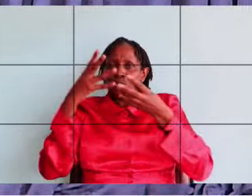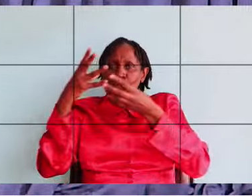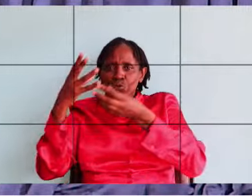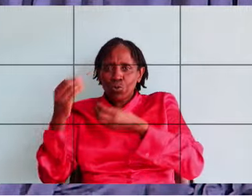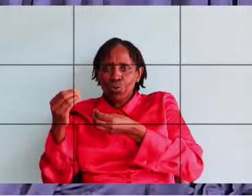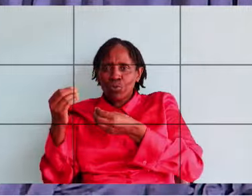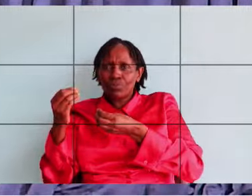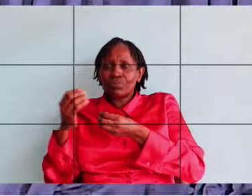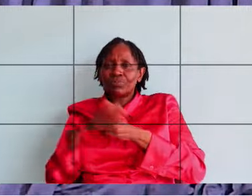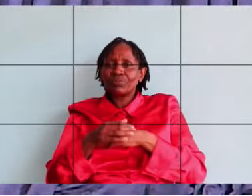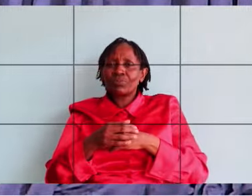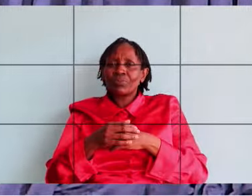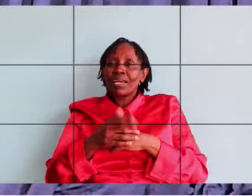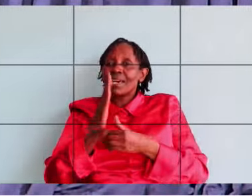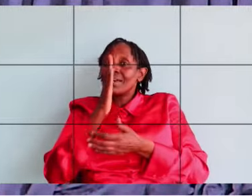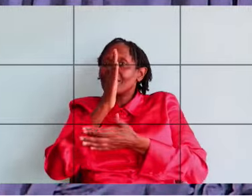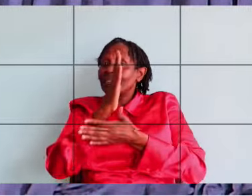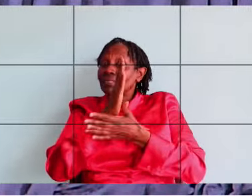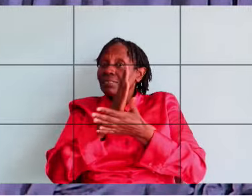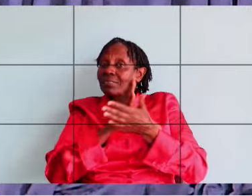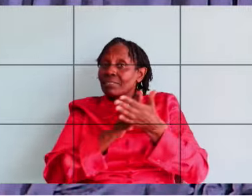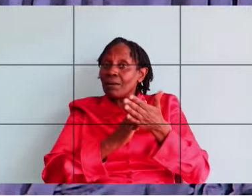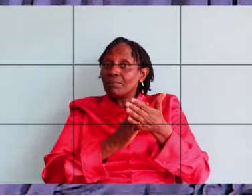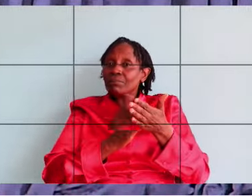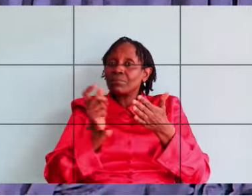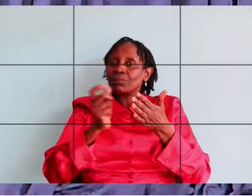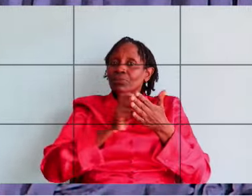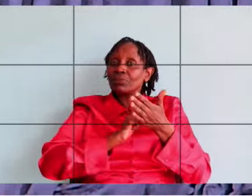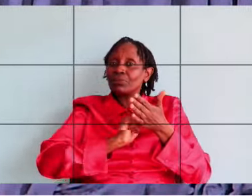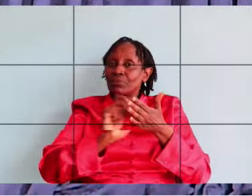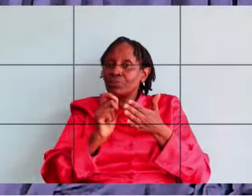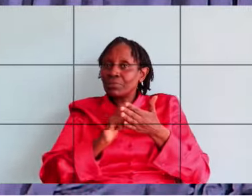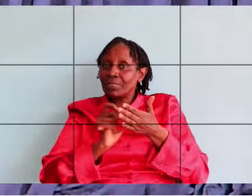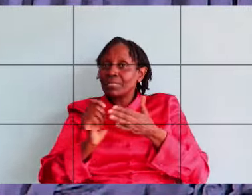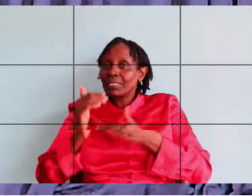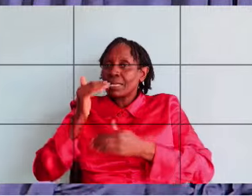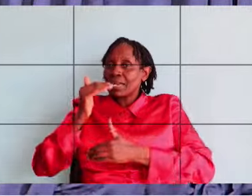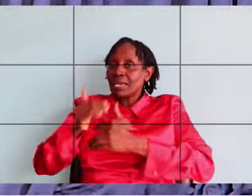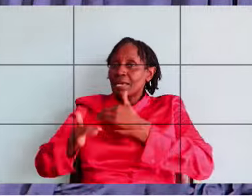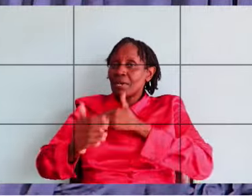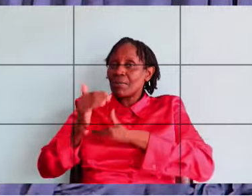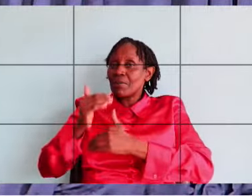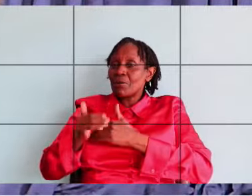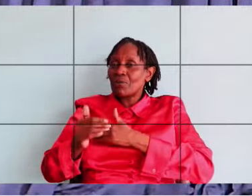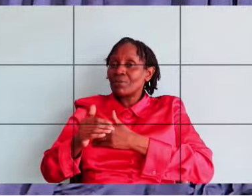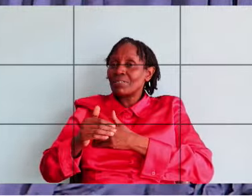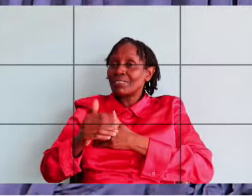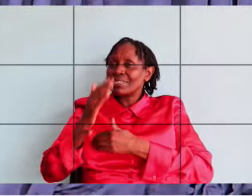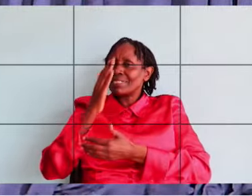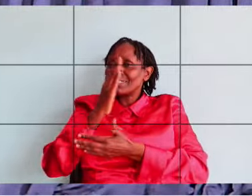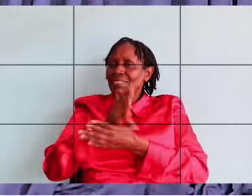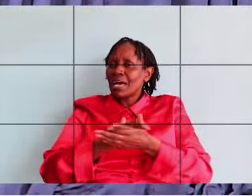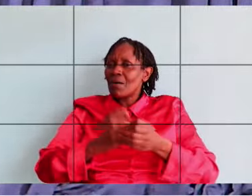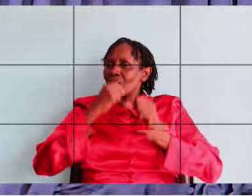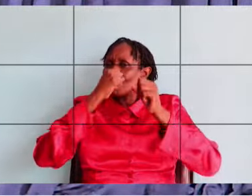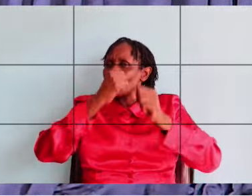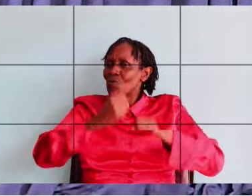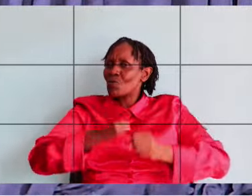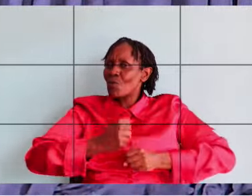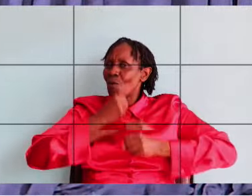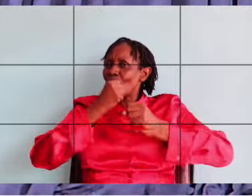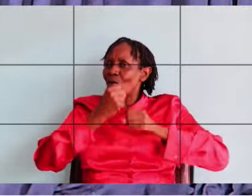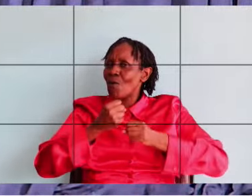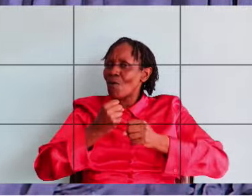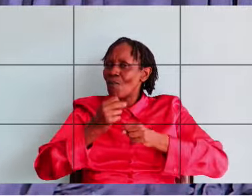must go. Some of us are going to go to right in our neighborhoods, right there next door, to Gishagi, to some of us are going to